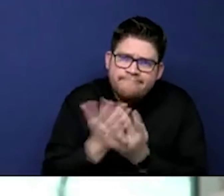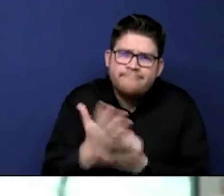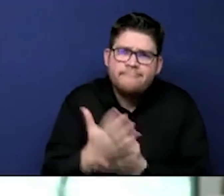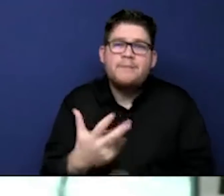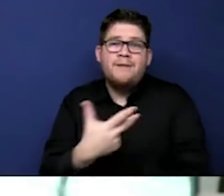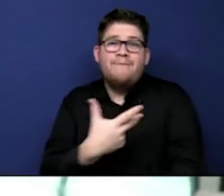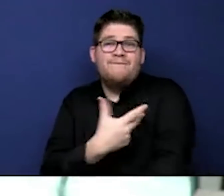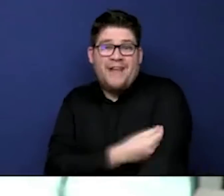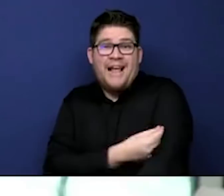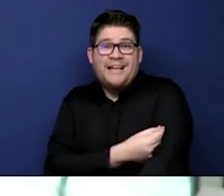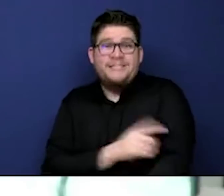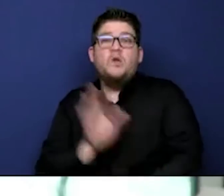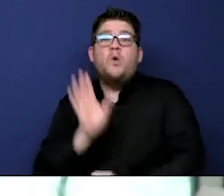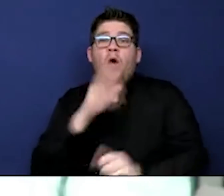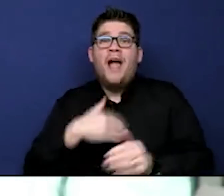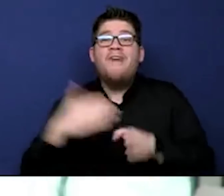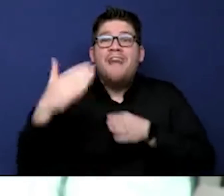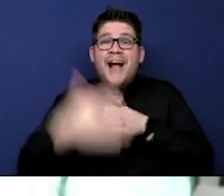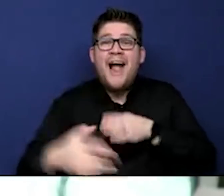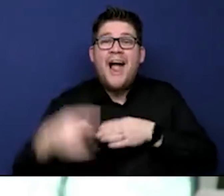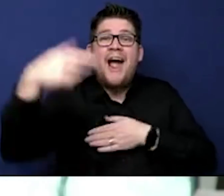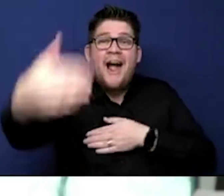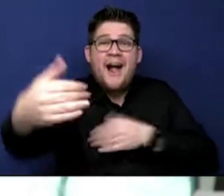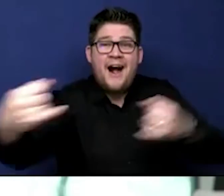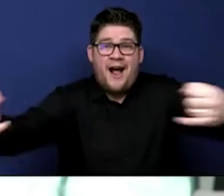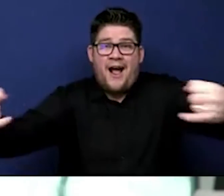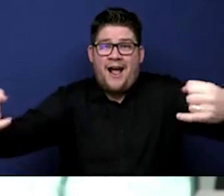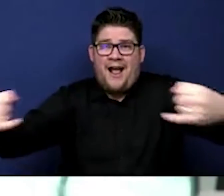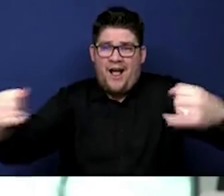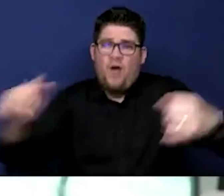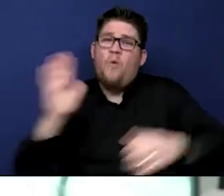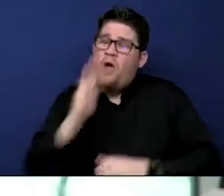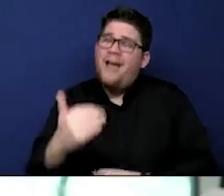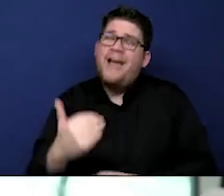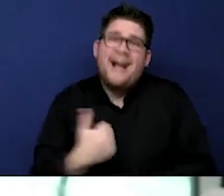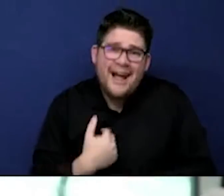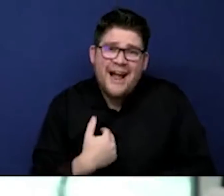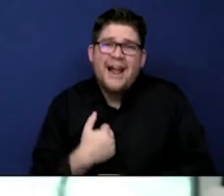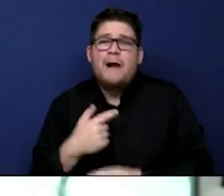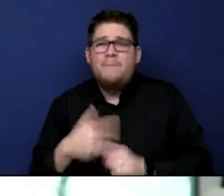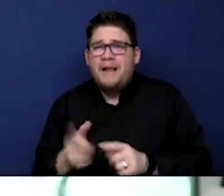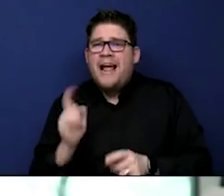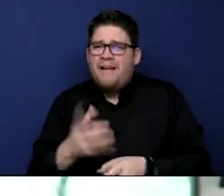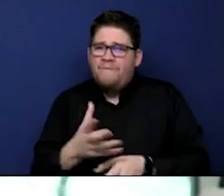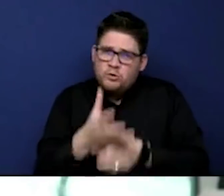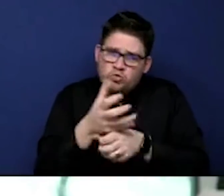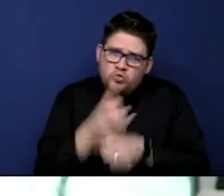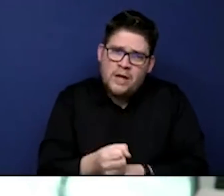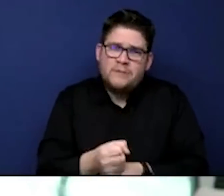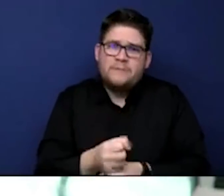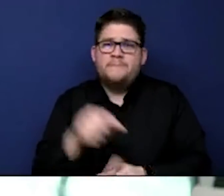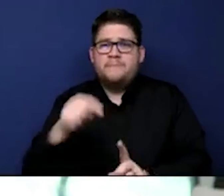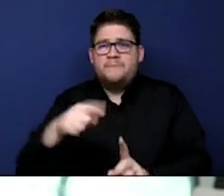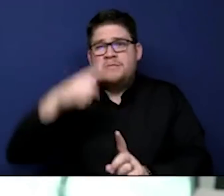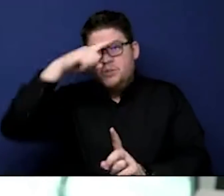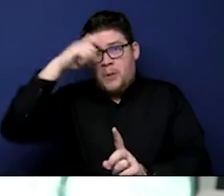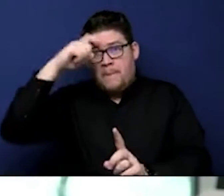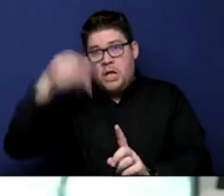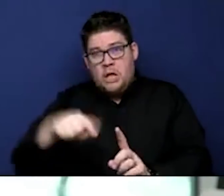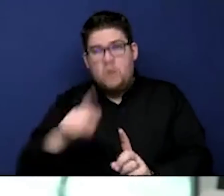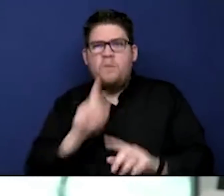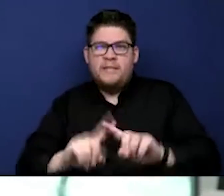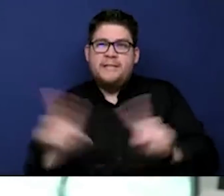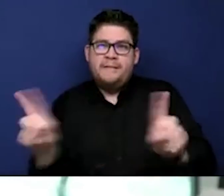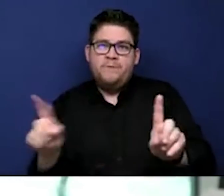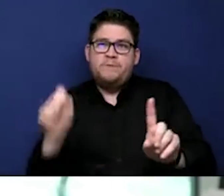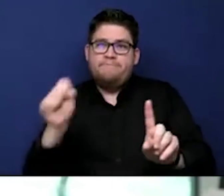am confident. And we will be in a very different position by this summer. And that is a prediction that